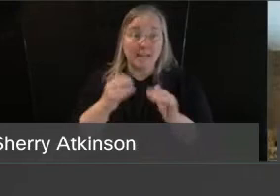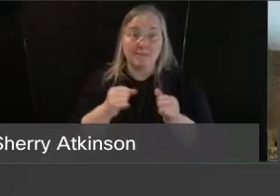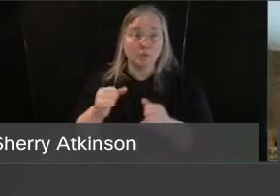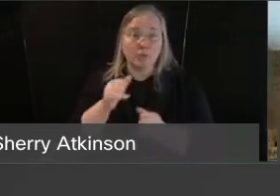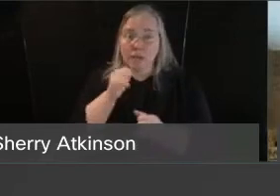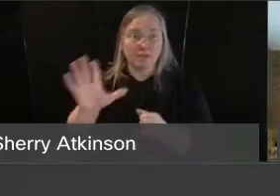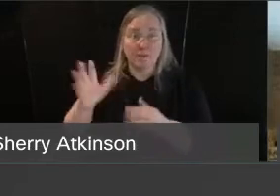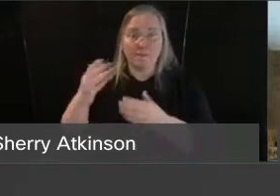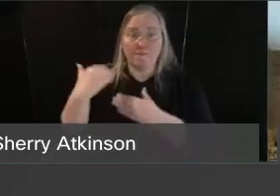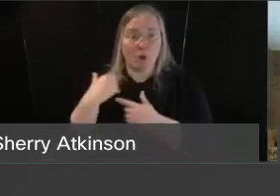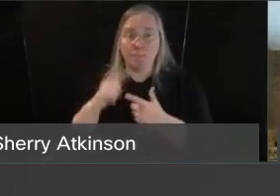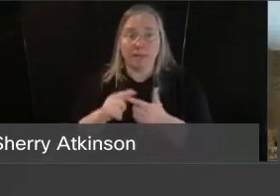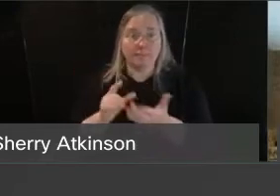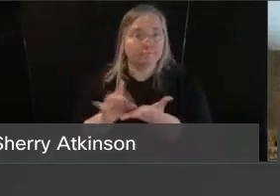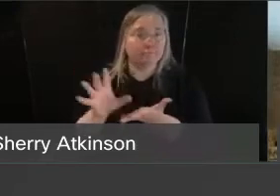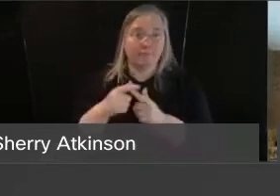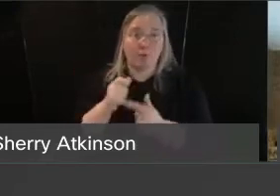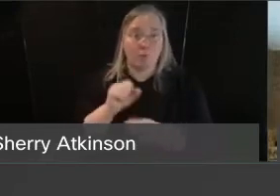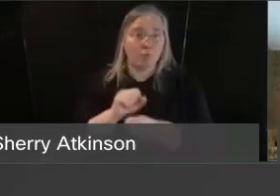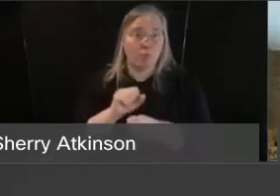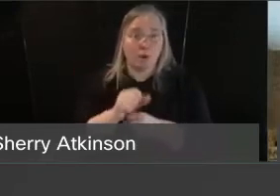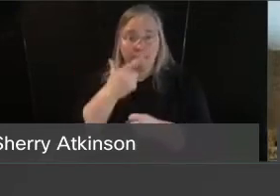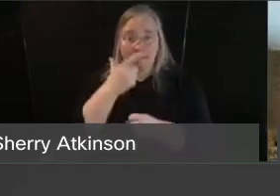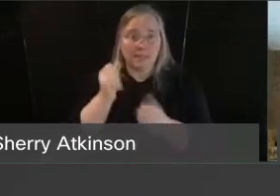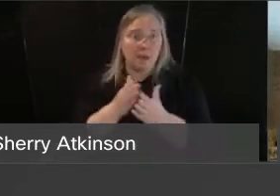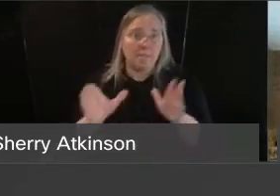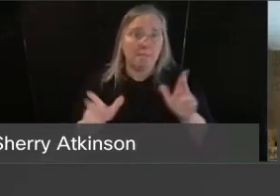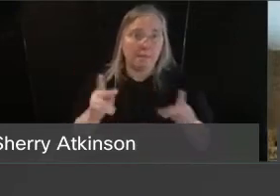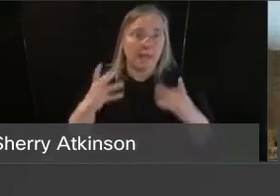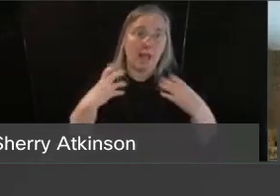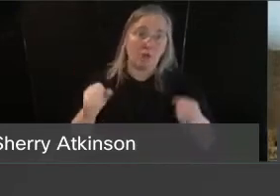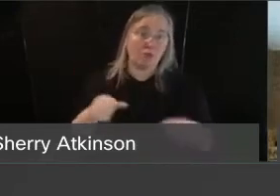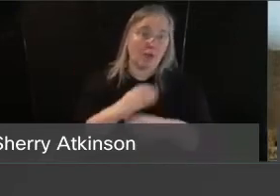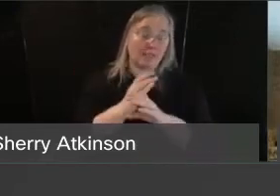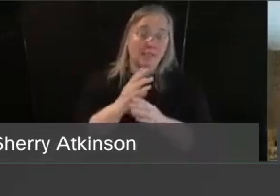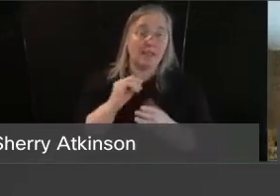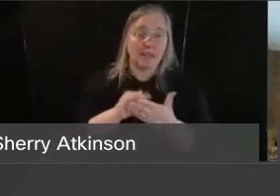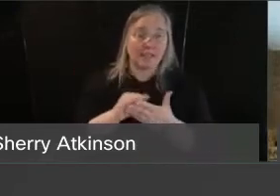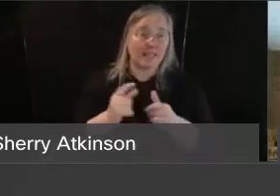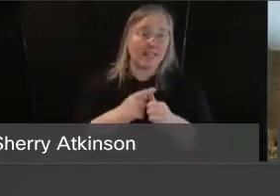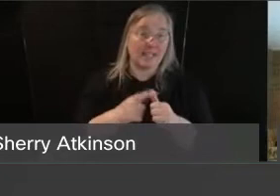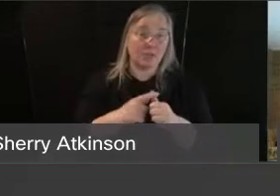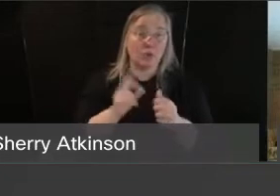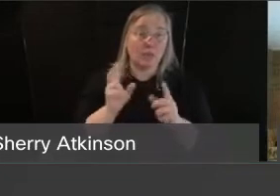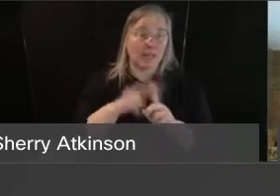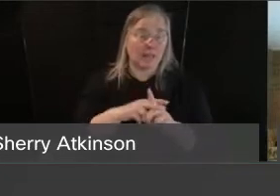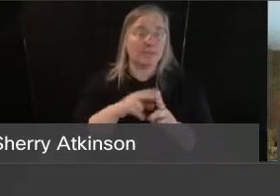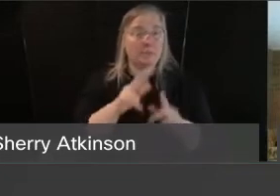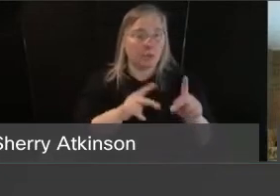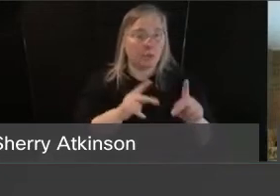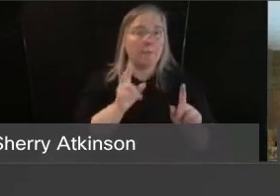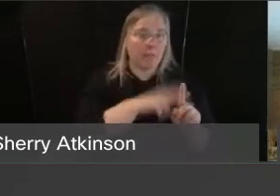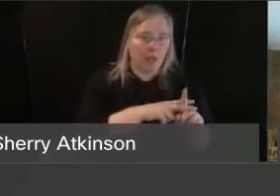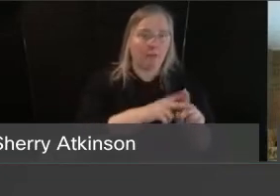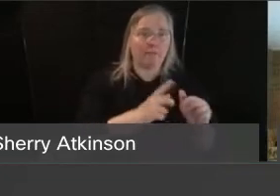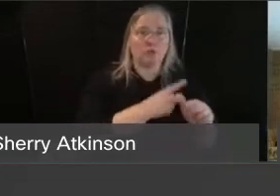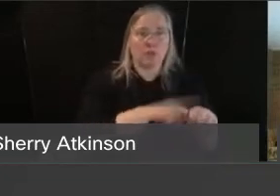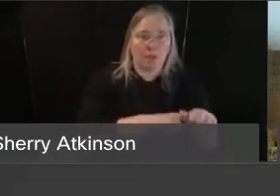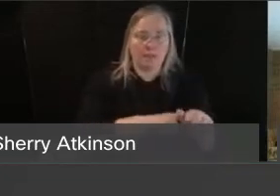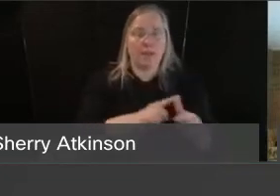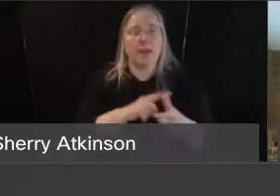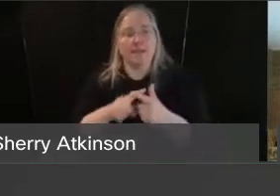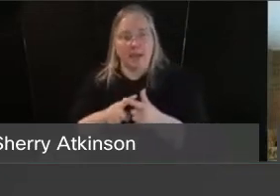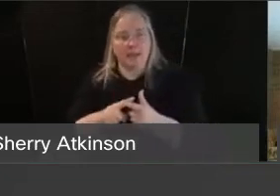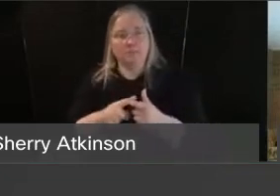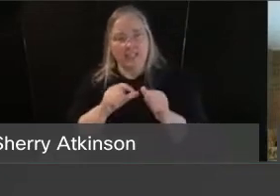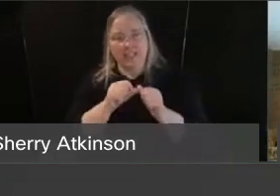were thrown out of work due to a public health crisis. This is sort of initial claims, people applying, and then continuous claims you can sort of